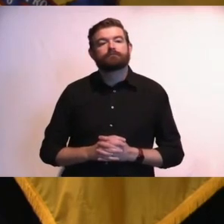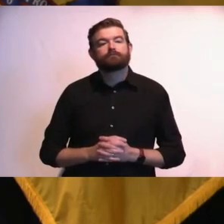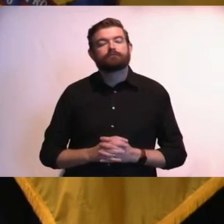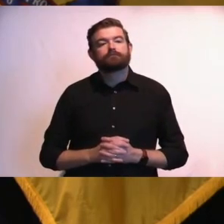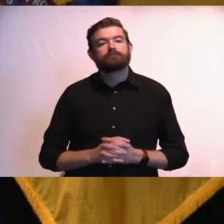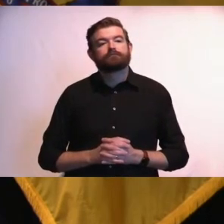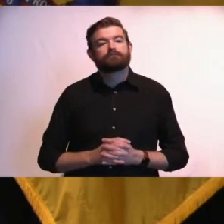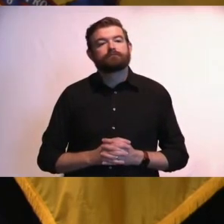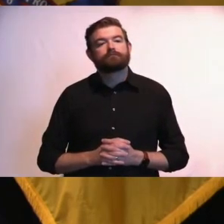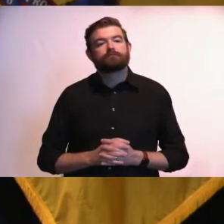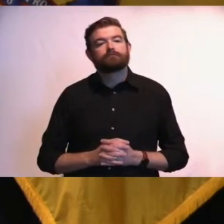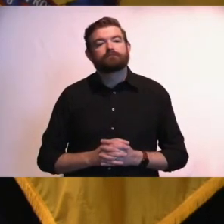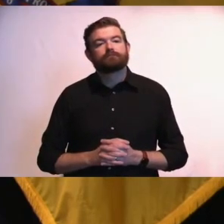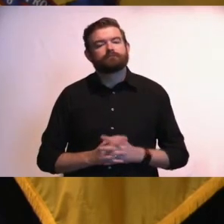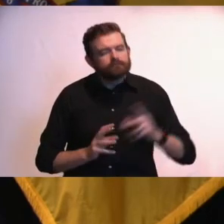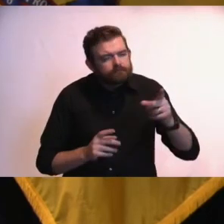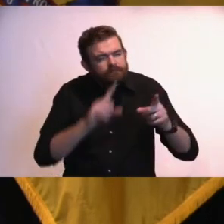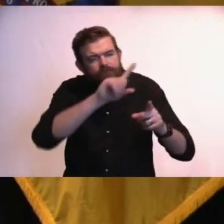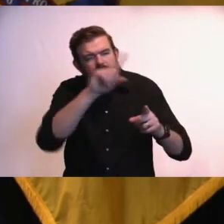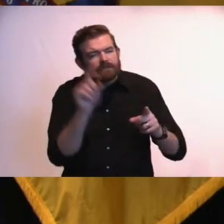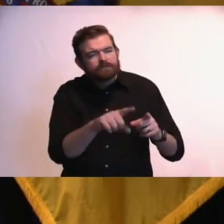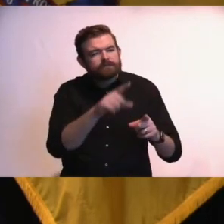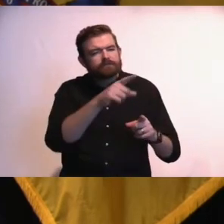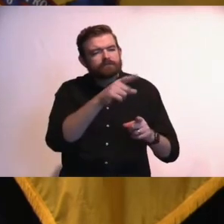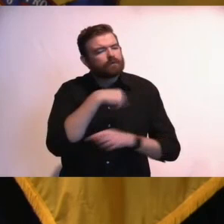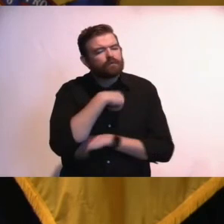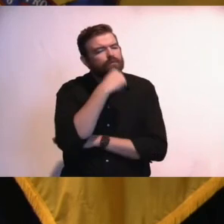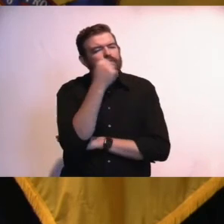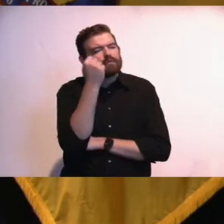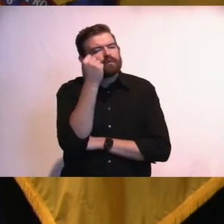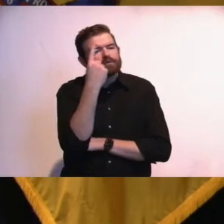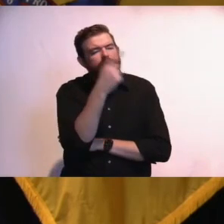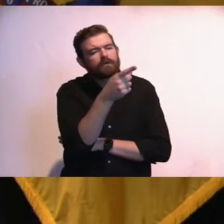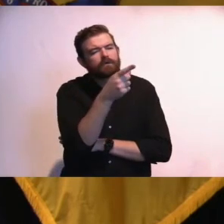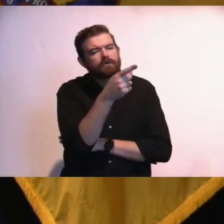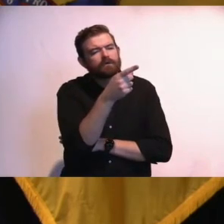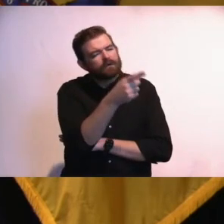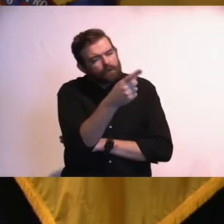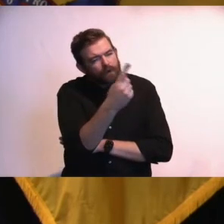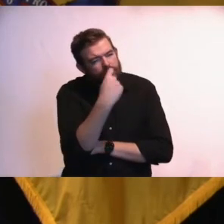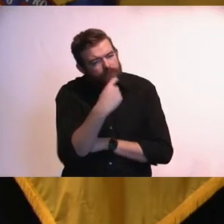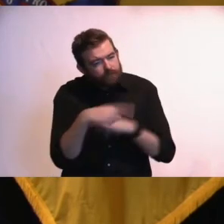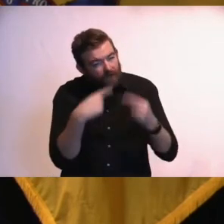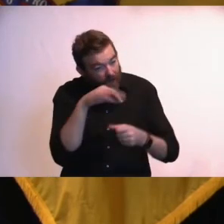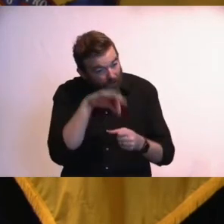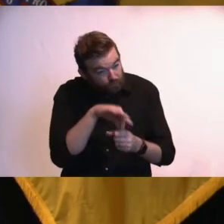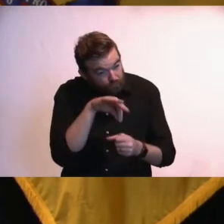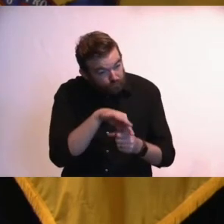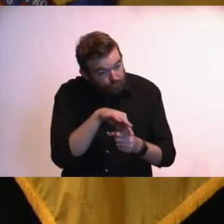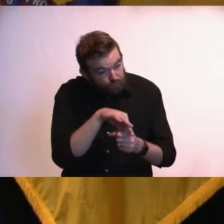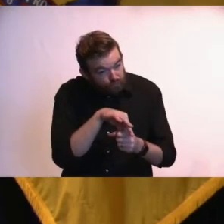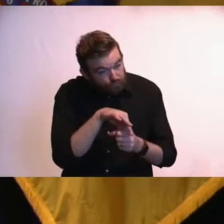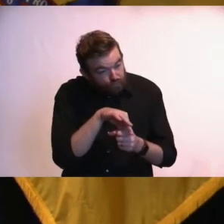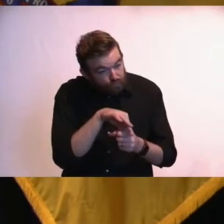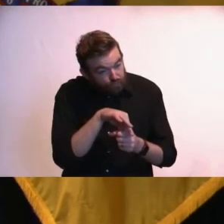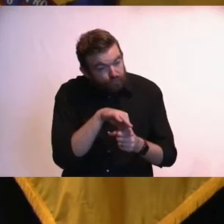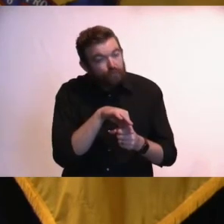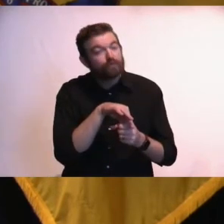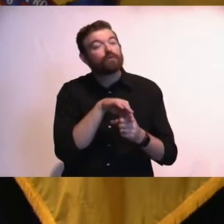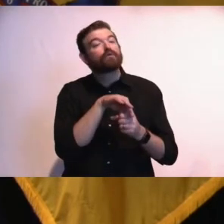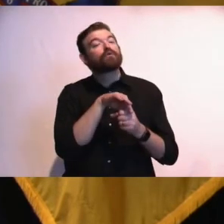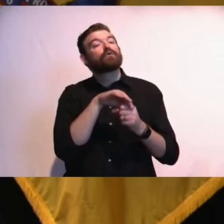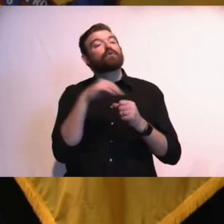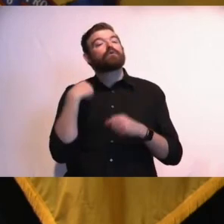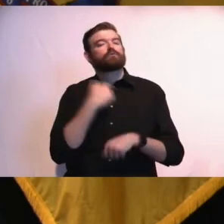what that question means. I'll tell you what I took from the election. If we hadn't put the policies in place that we did, and if we hadn't built